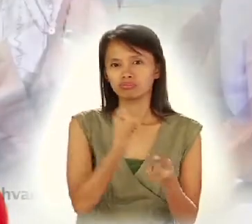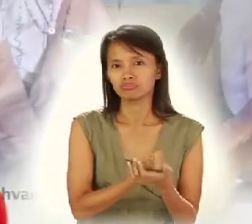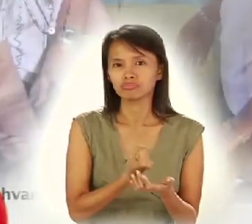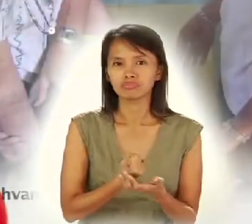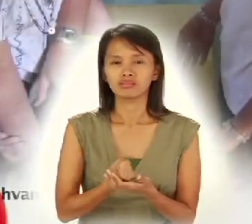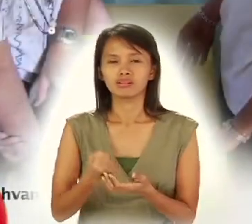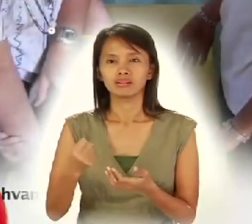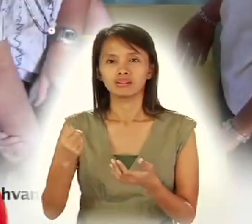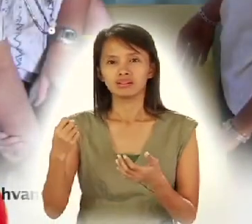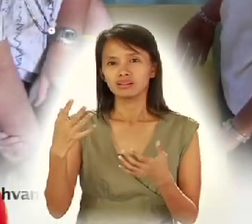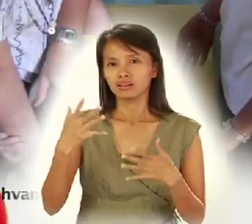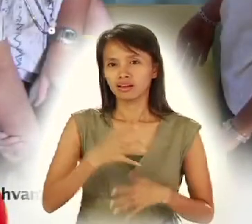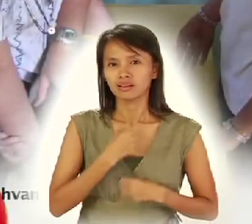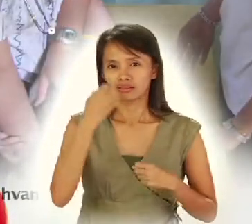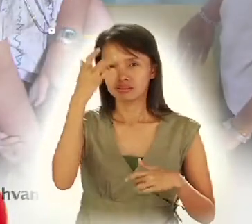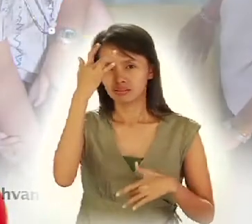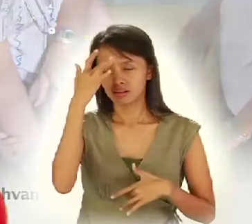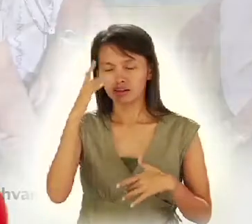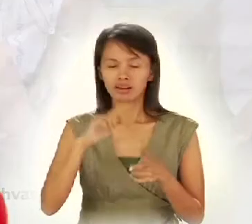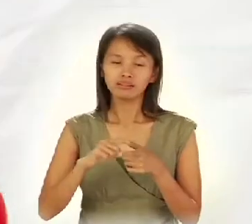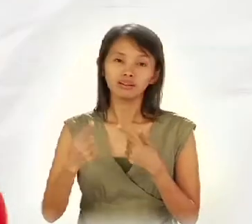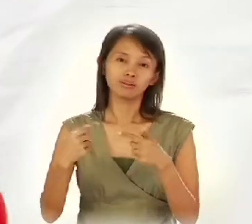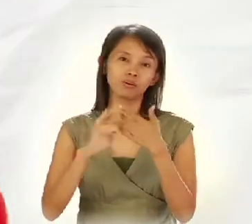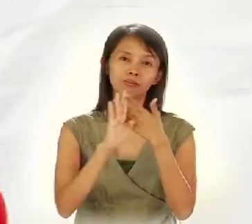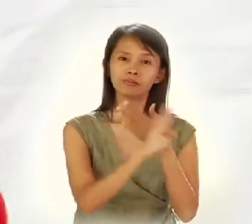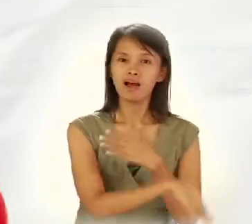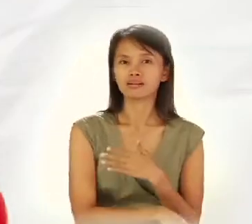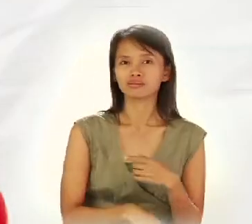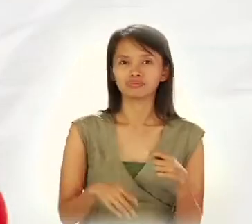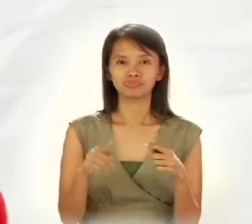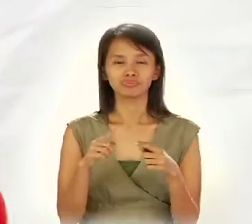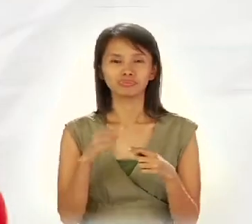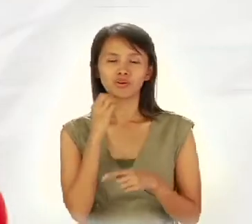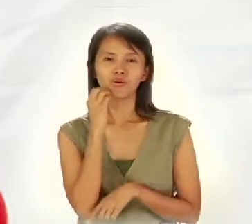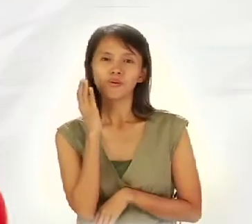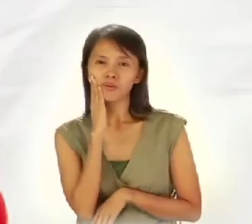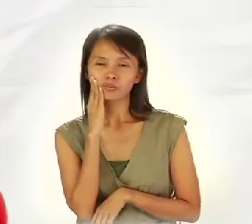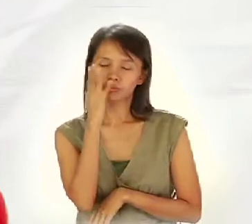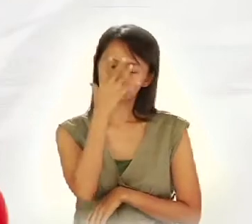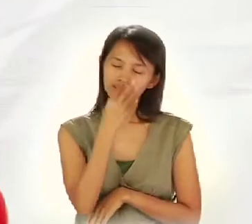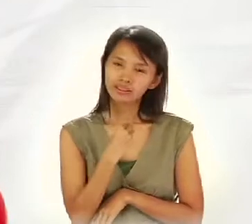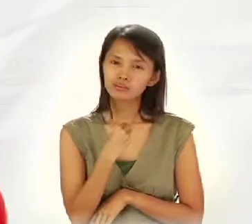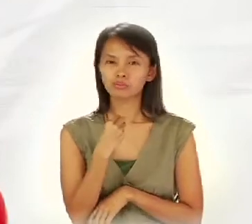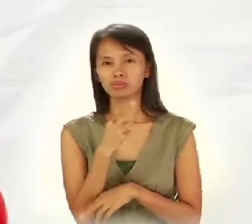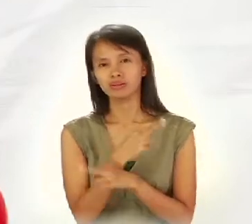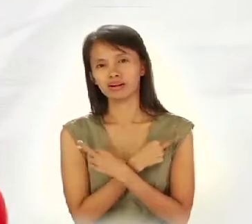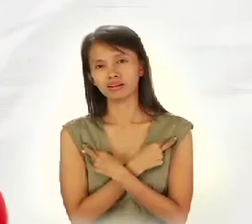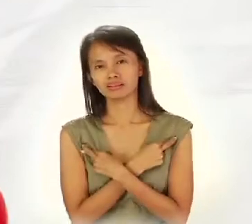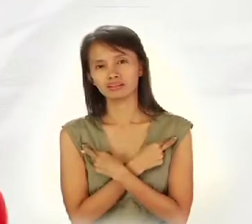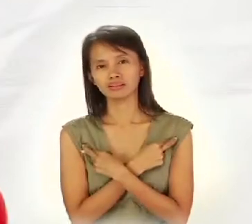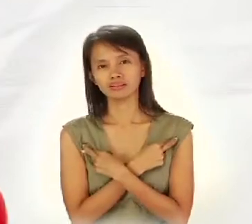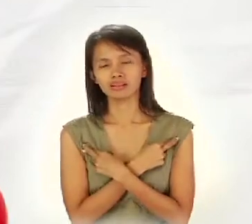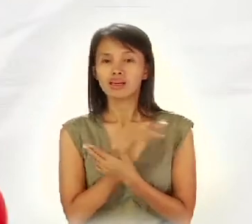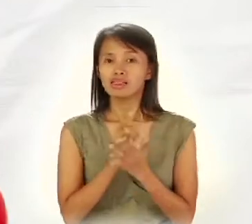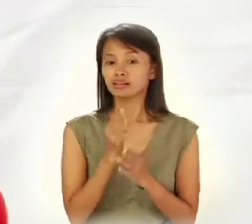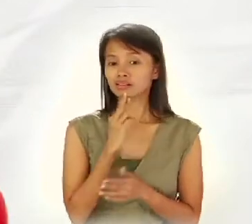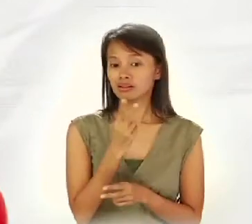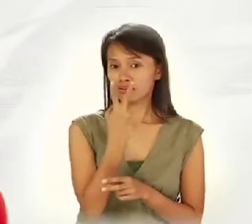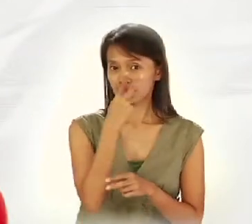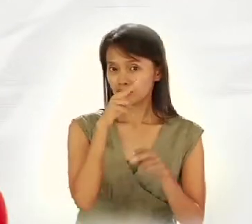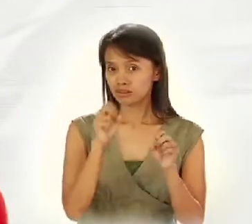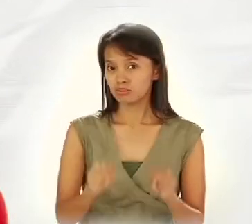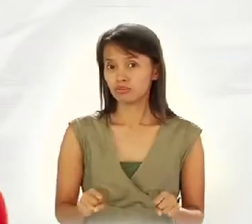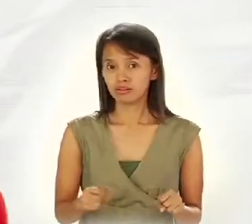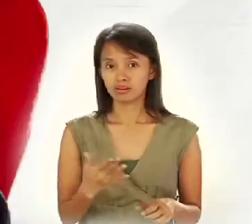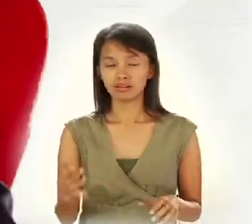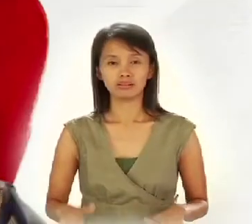get sick, and then we go back back home, we sleep, we rest. These are the visible things